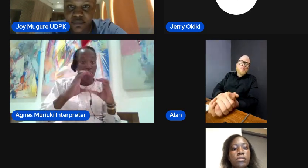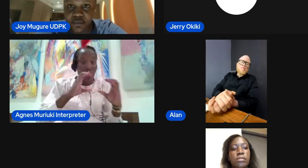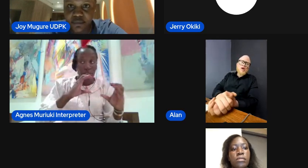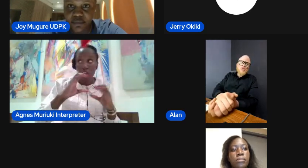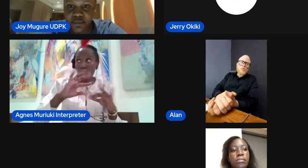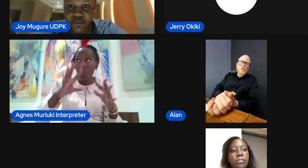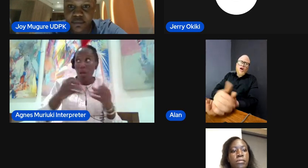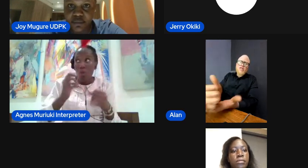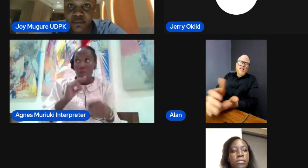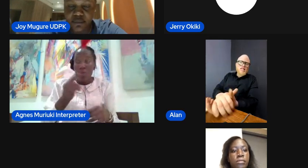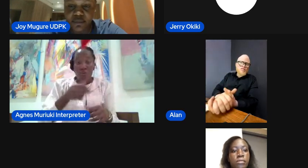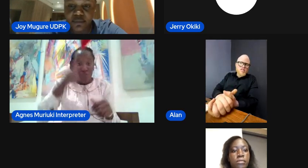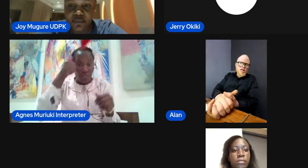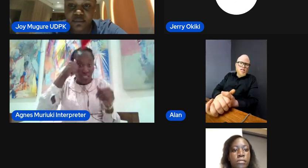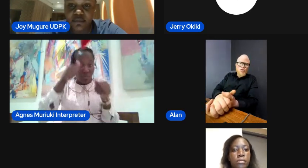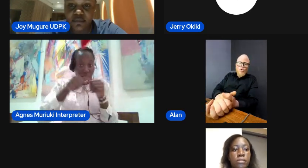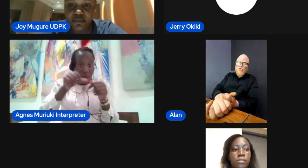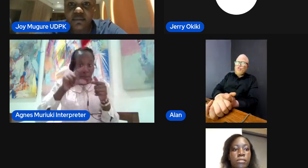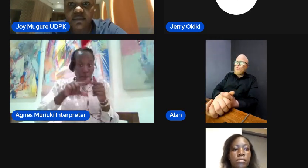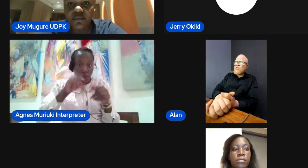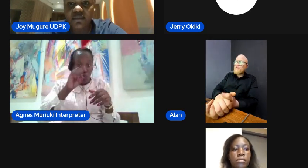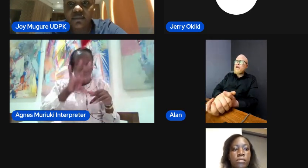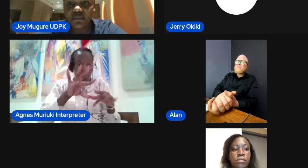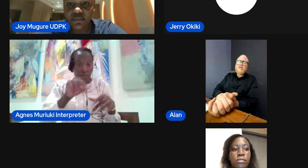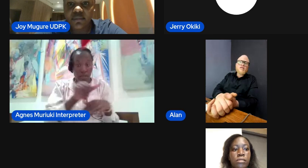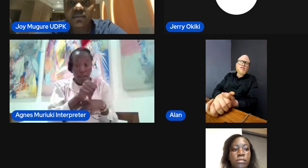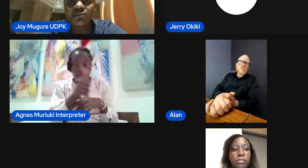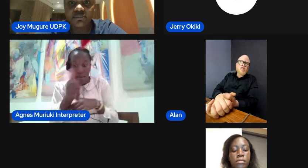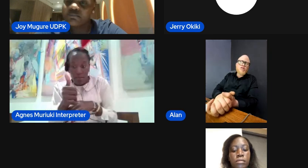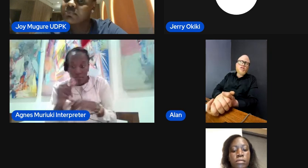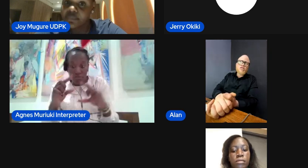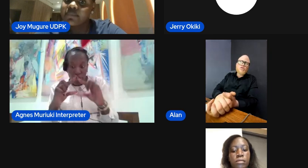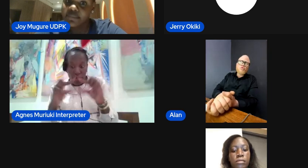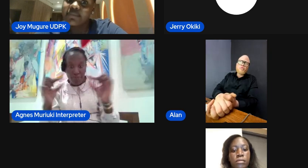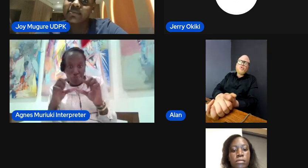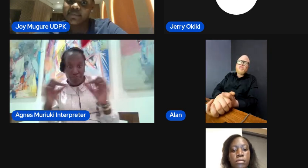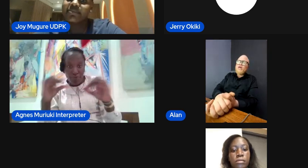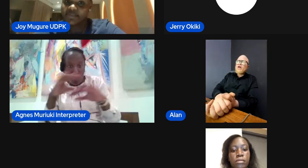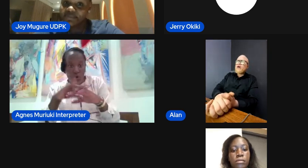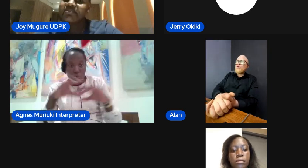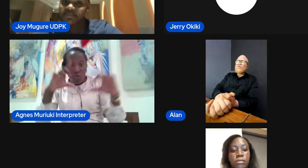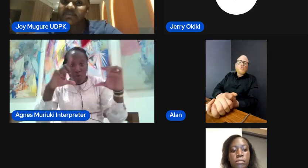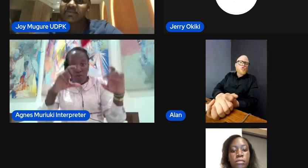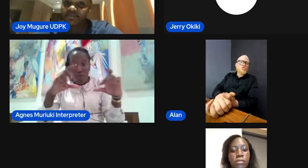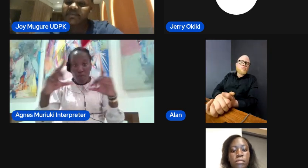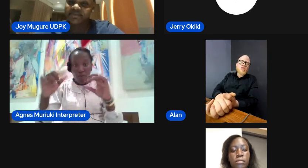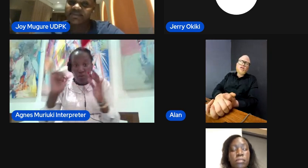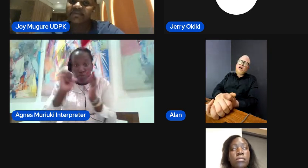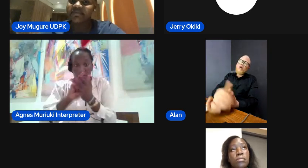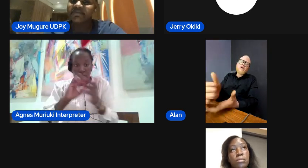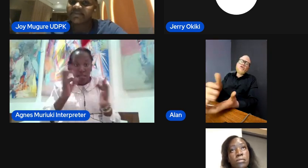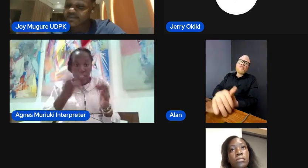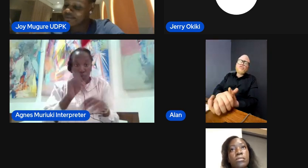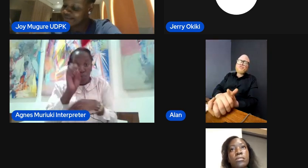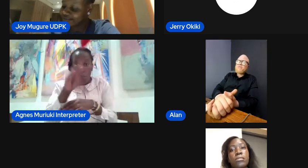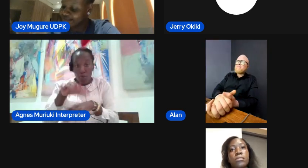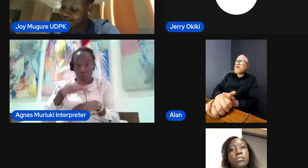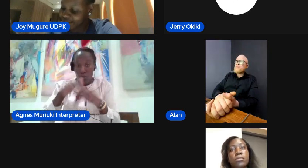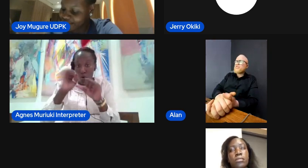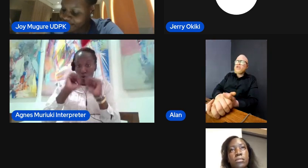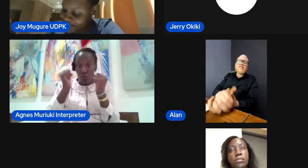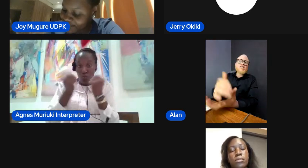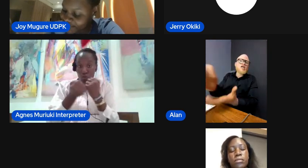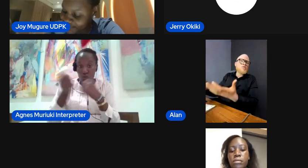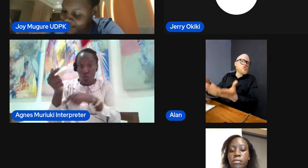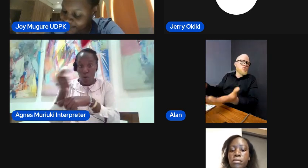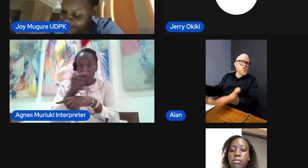of us remember to put alternative text onto the images that we put onto social media? How many of us remember